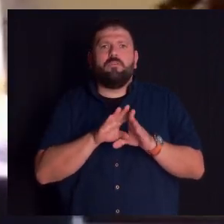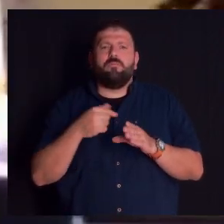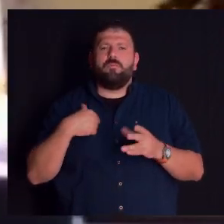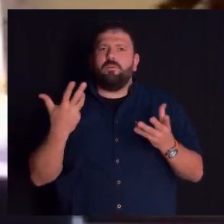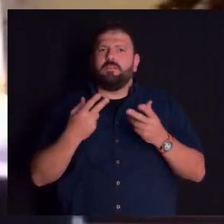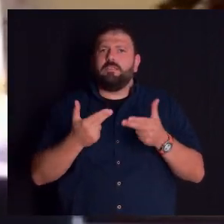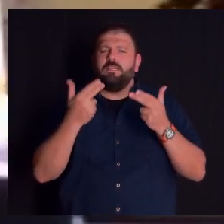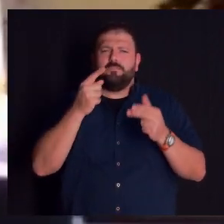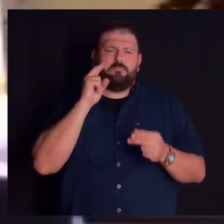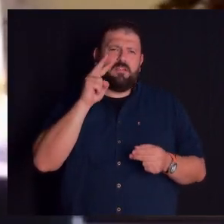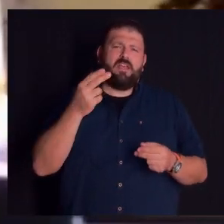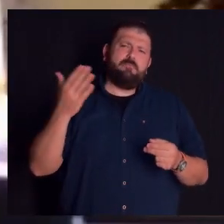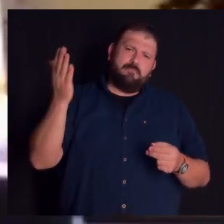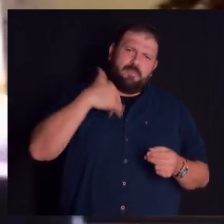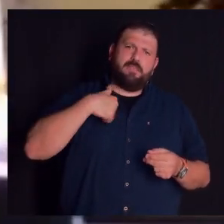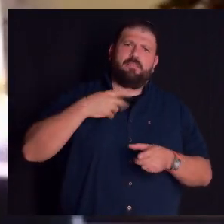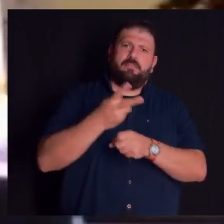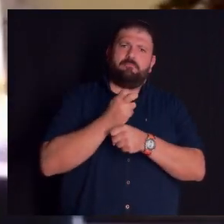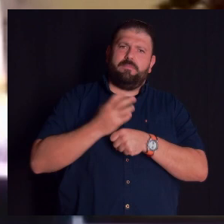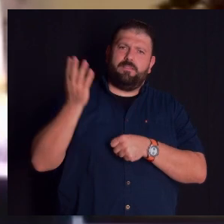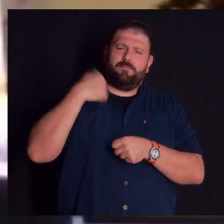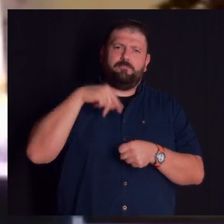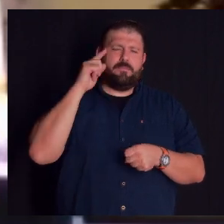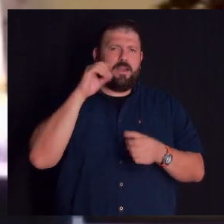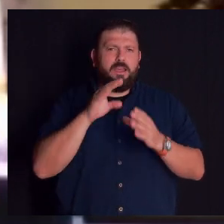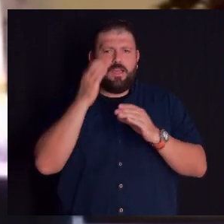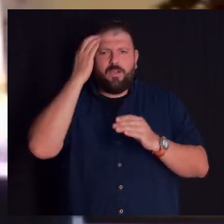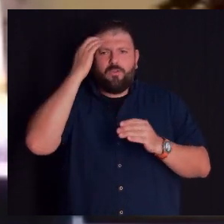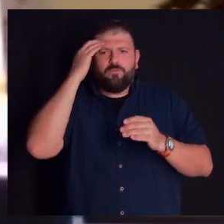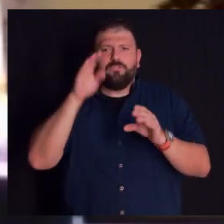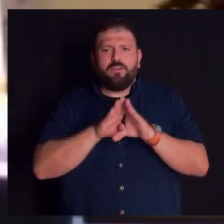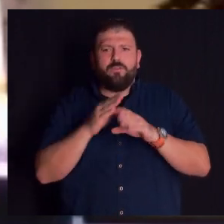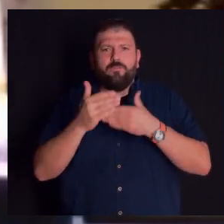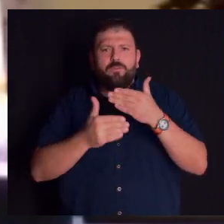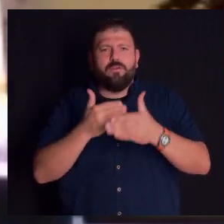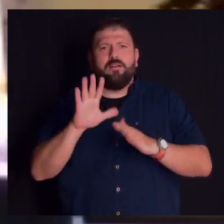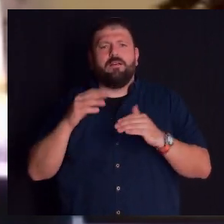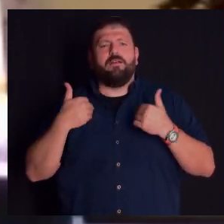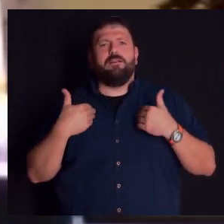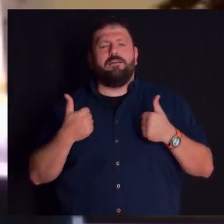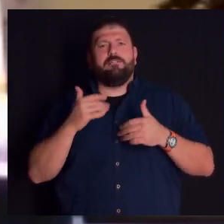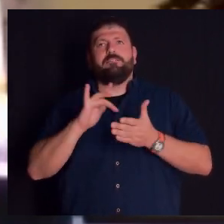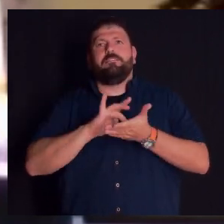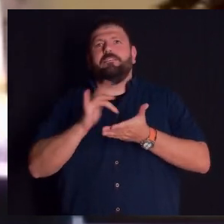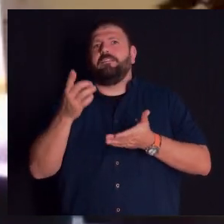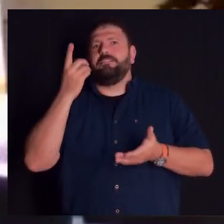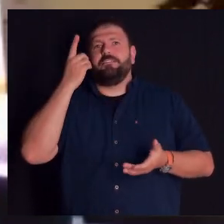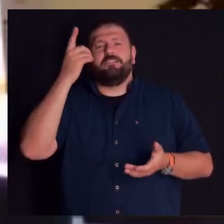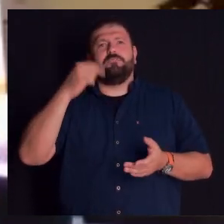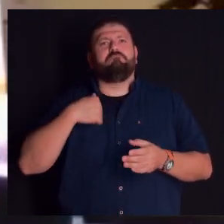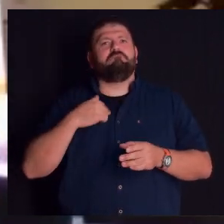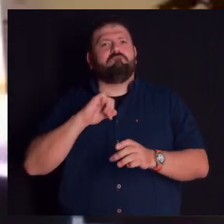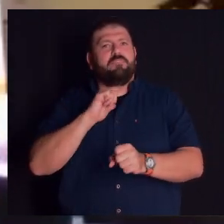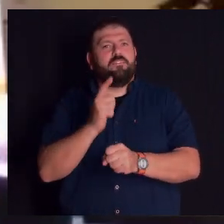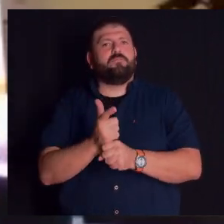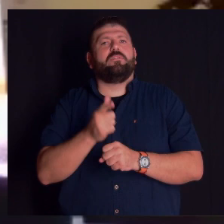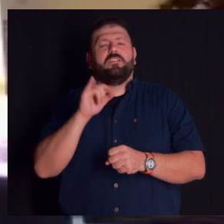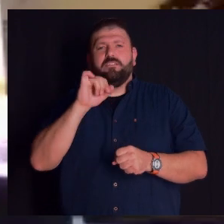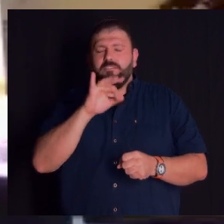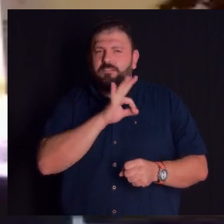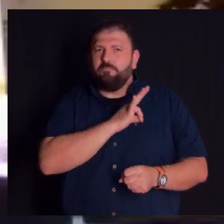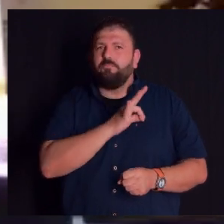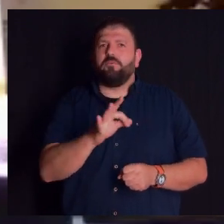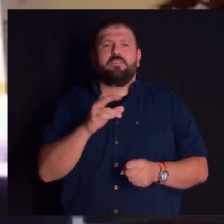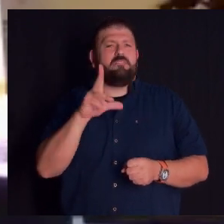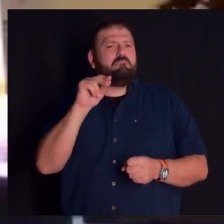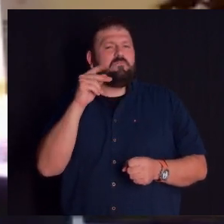empezamos muy gastritis. bien y So empezamos a hablar we con can un start a crecimiento business. This was impresionante an y gracias a Dios, impressive pues, hoy growth, me doy cuenta and thank que to sí se God, puede. I Y